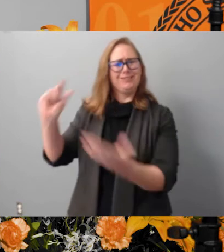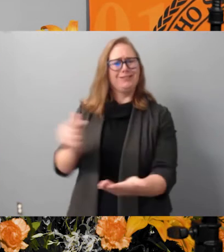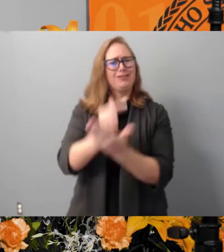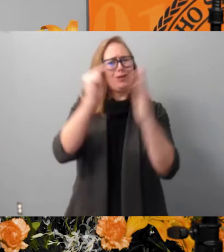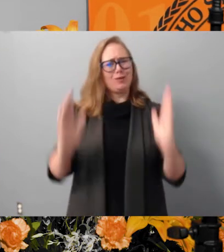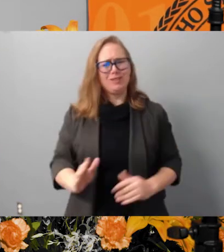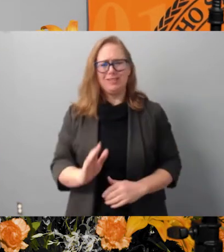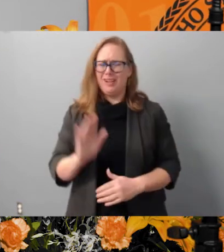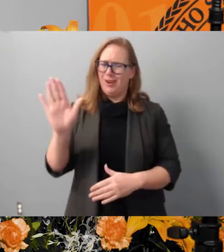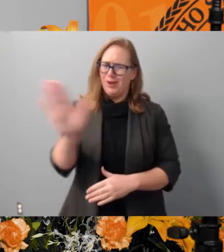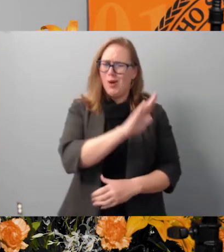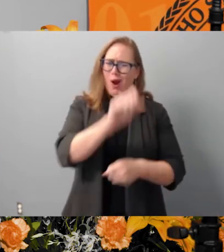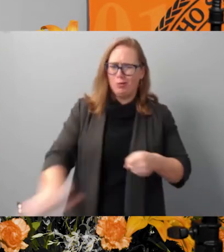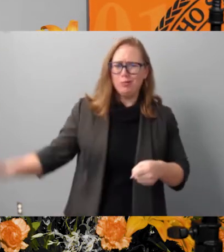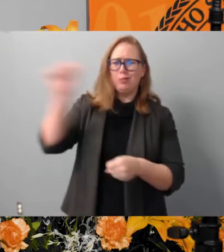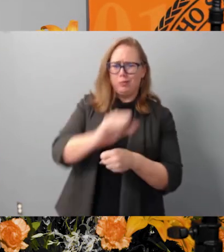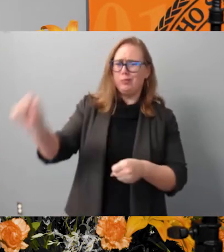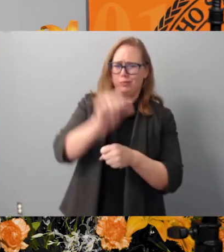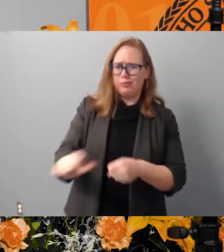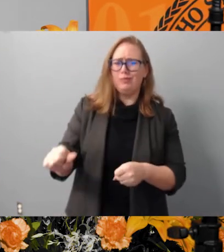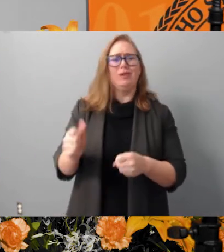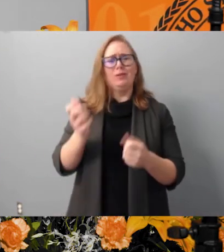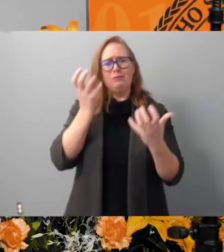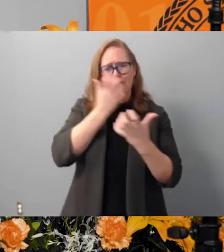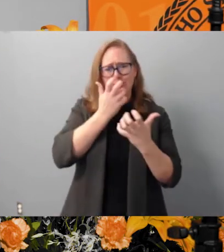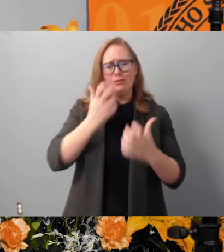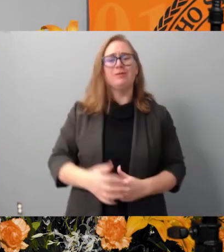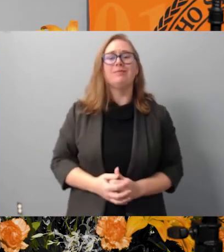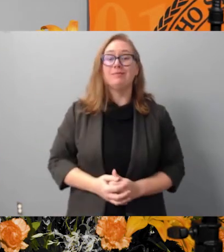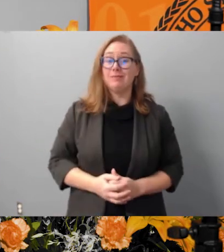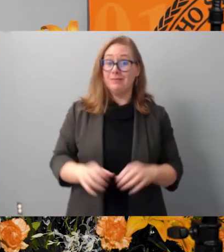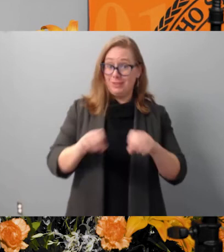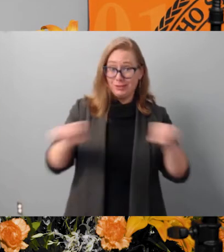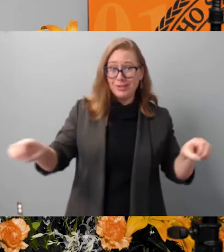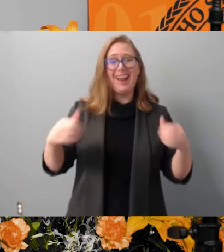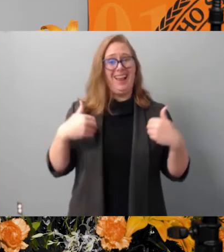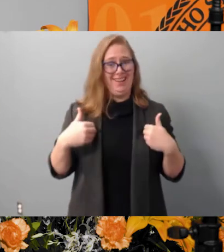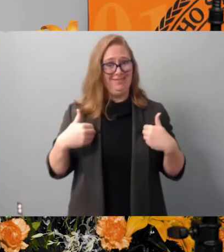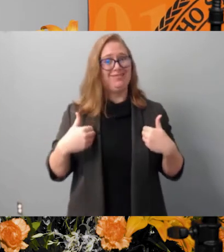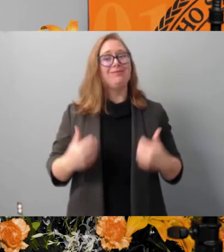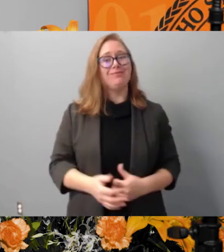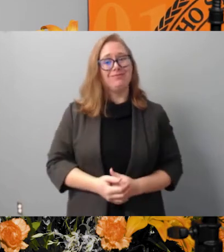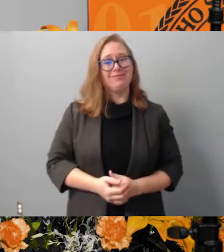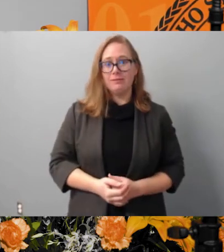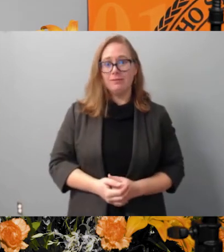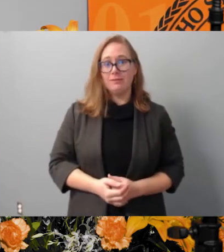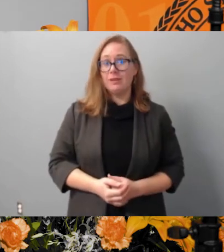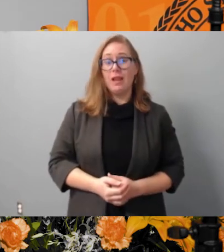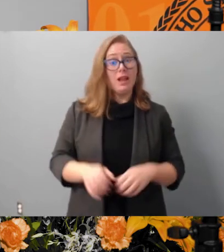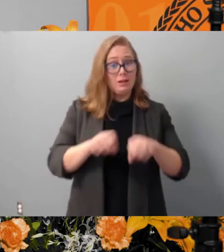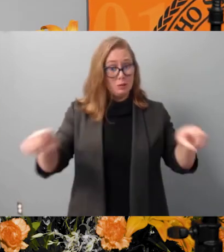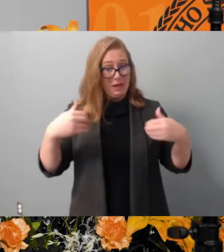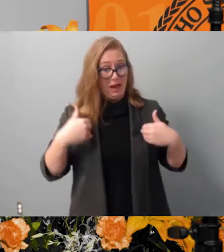Congratulations, graduates. You have worked hard to get here. The degree that has been conferred upon you signifies the achievement of a